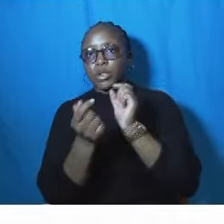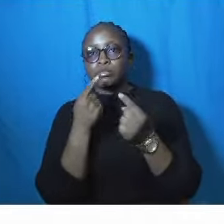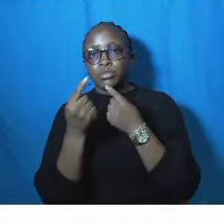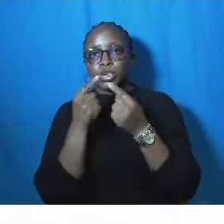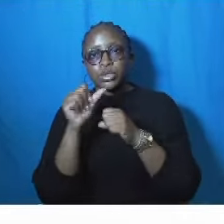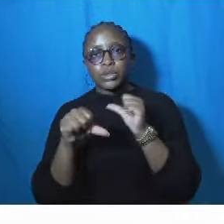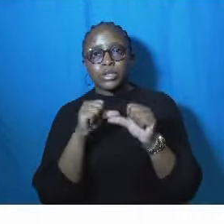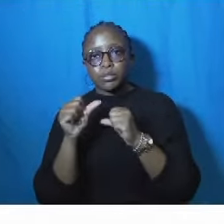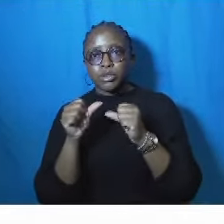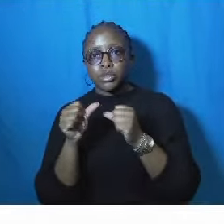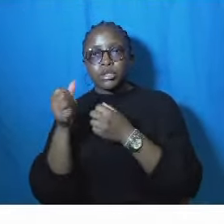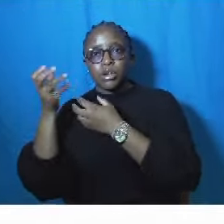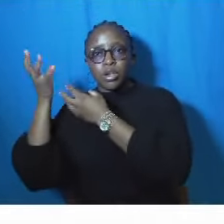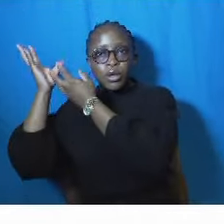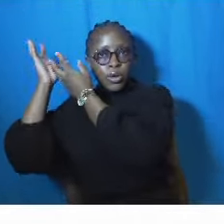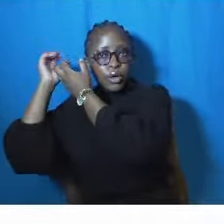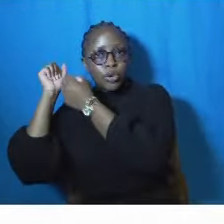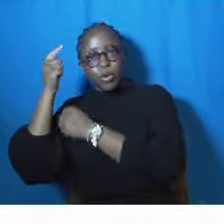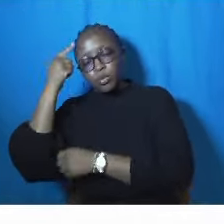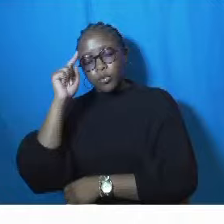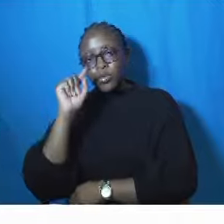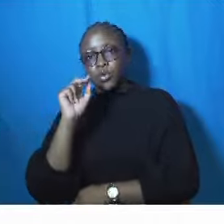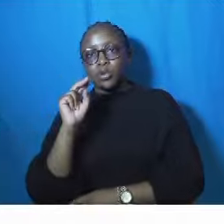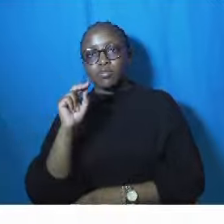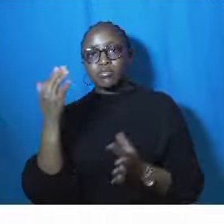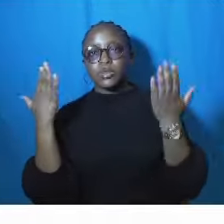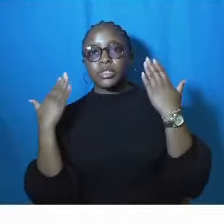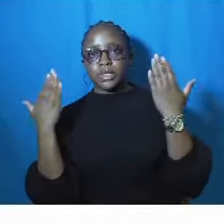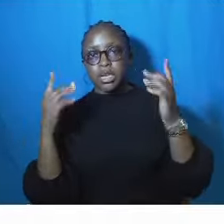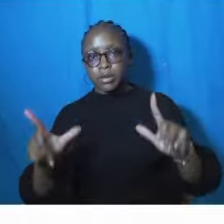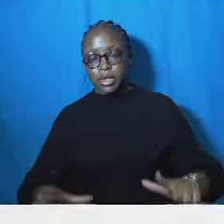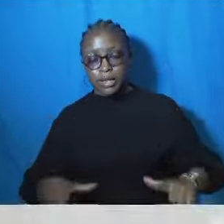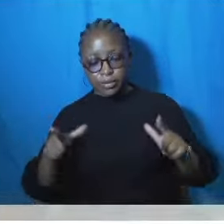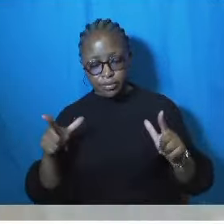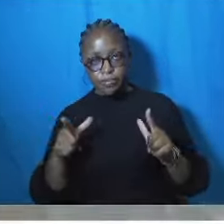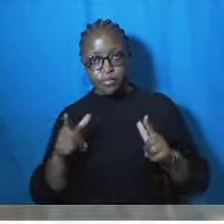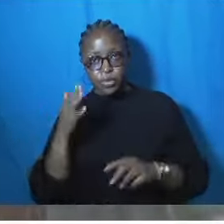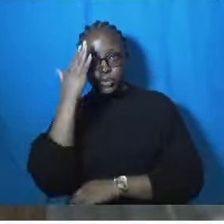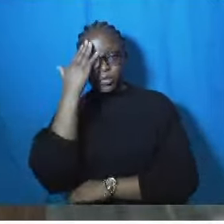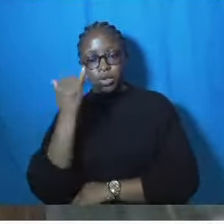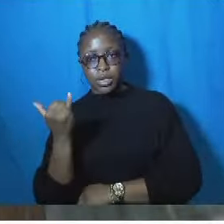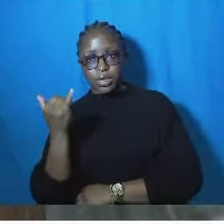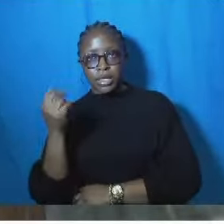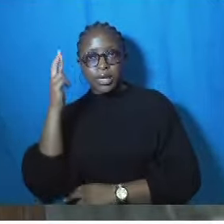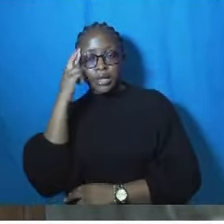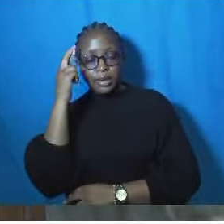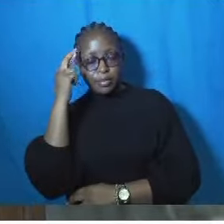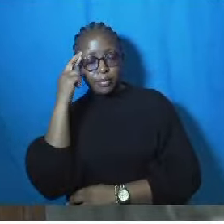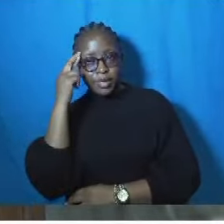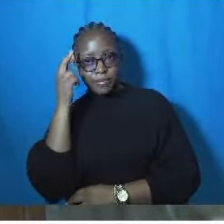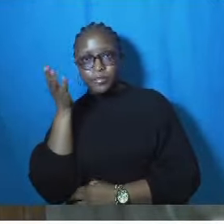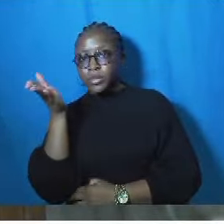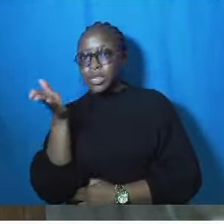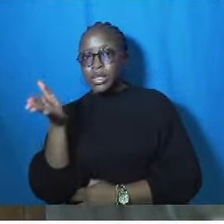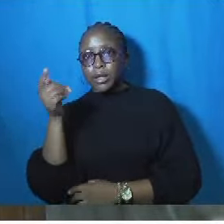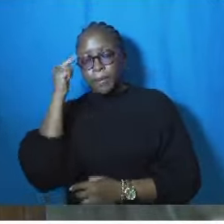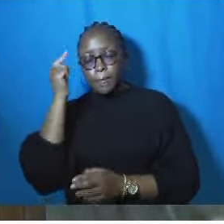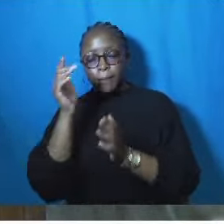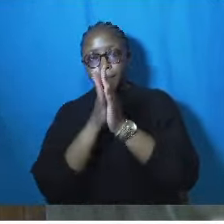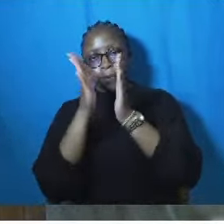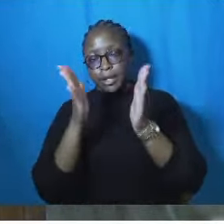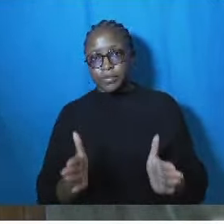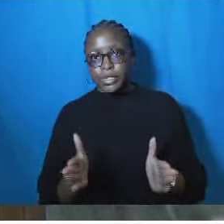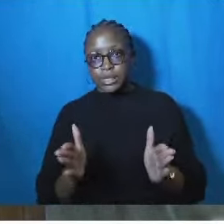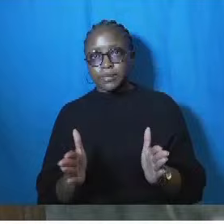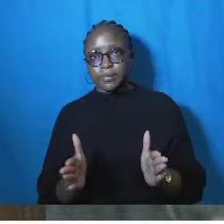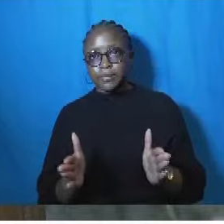life. Why? Remember, these were believers already. They were certain about the promises of Jesus